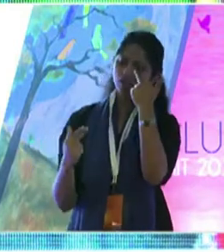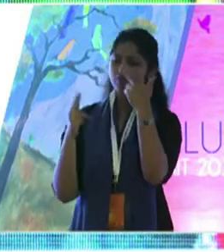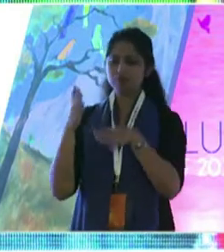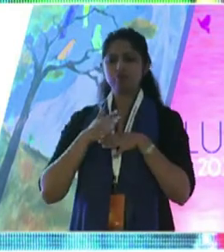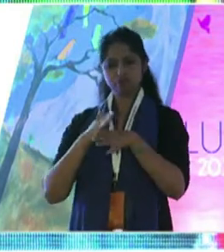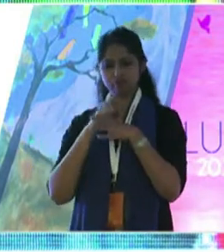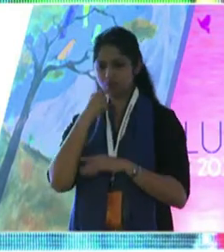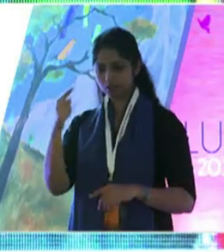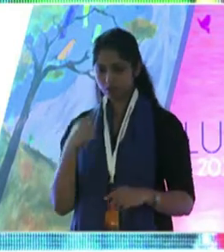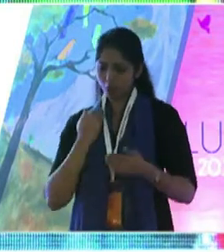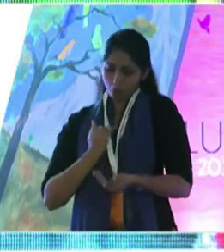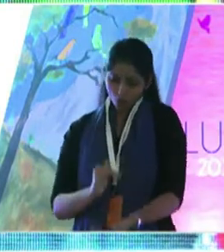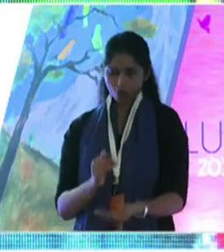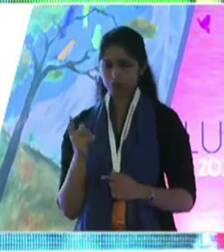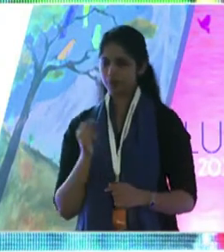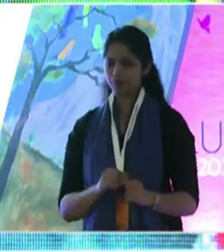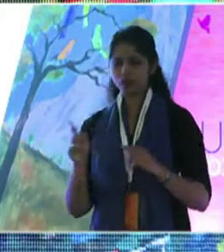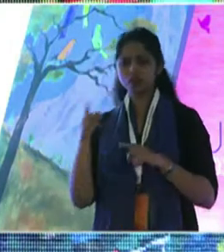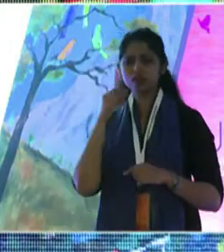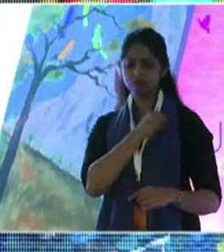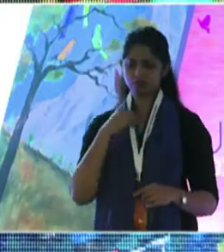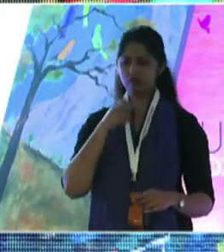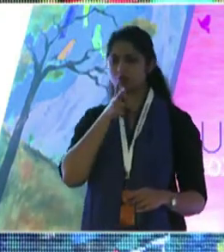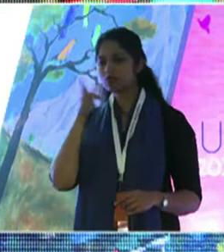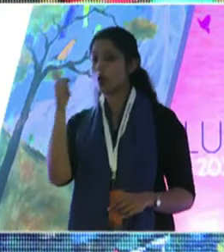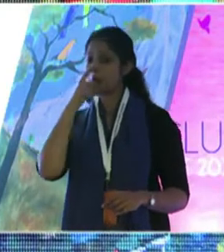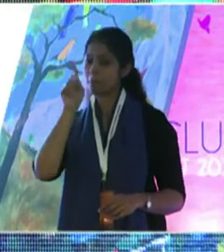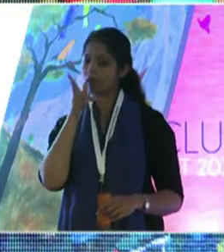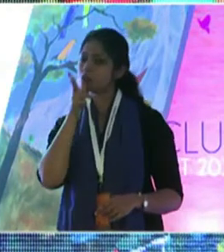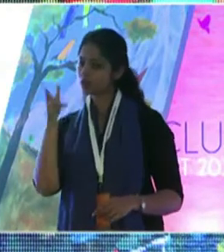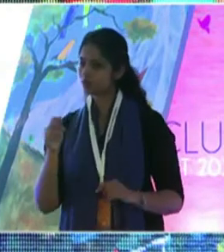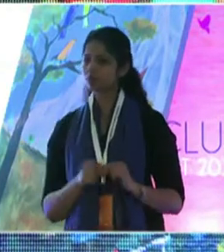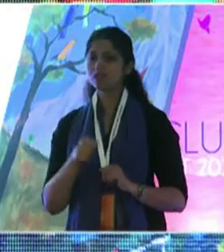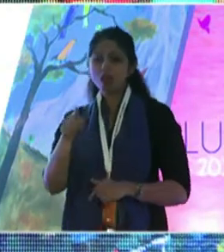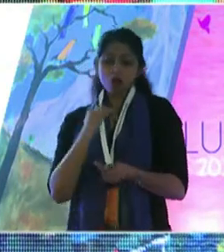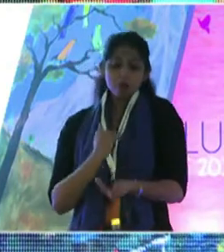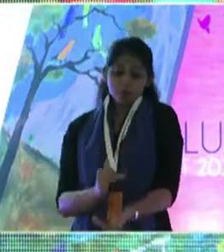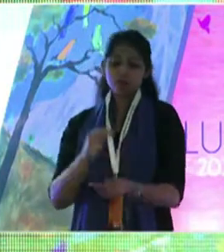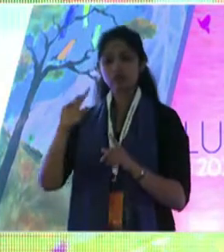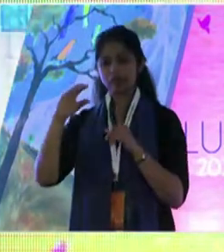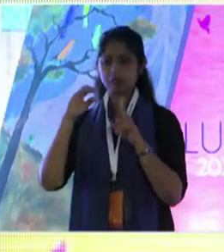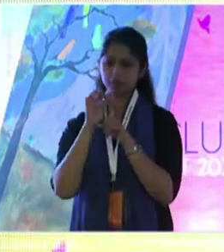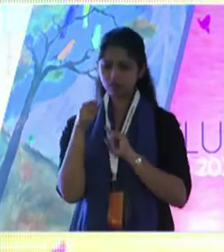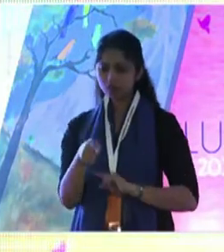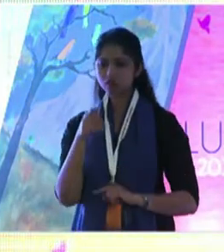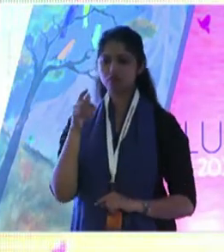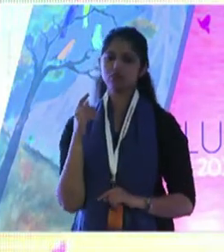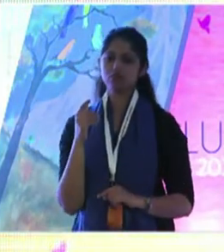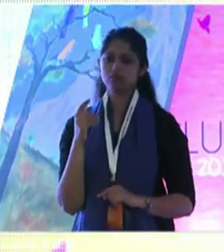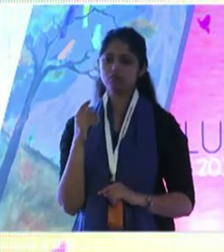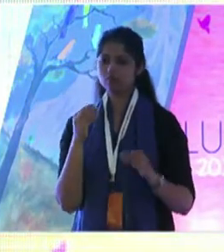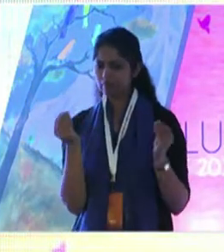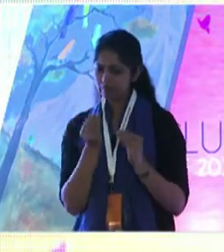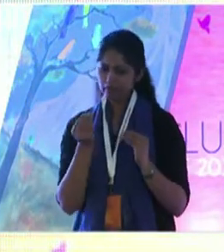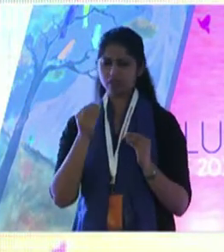said to me that when he was born, the doctors told his mother that your baby has cerebral palsy, he's a